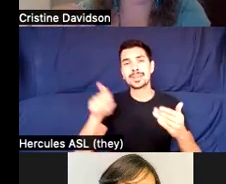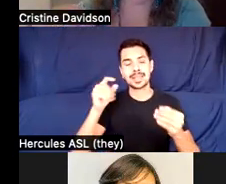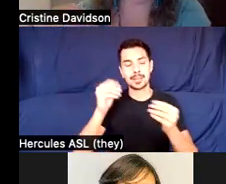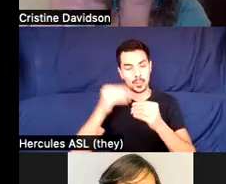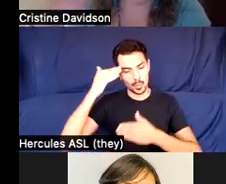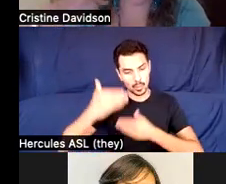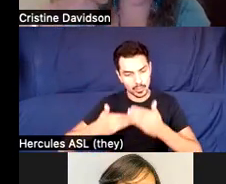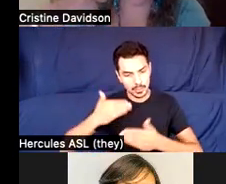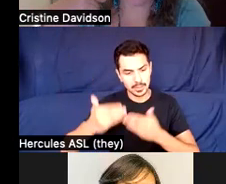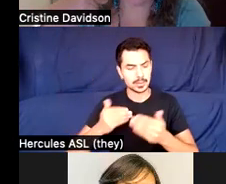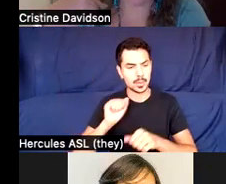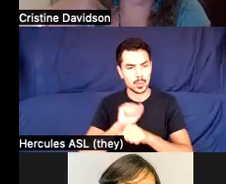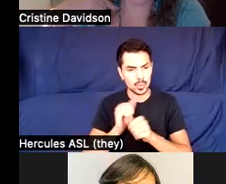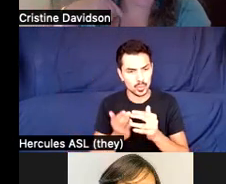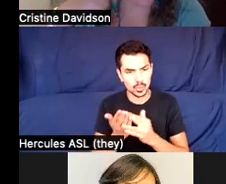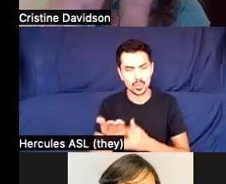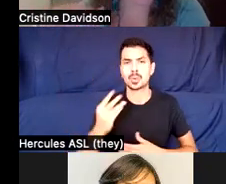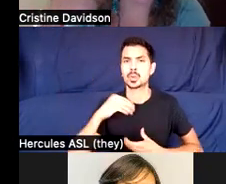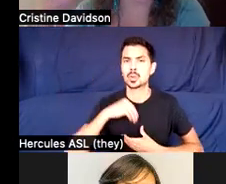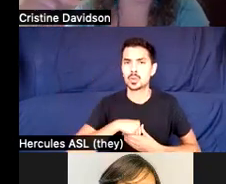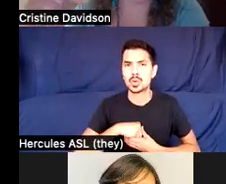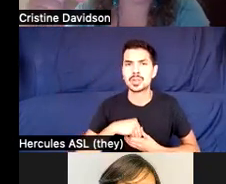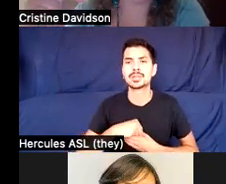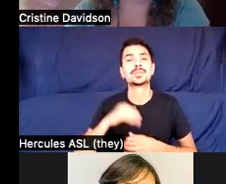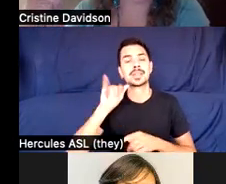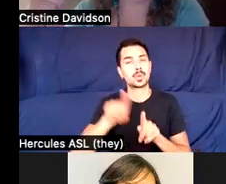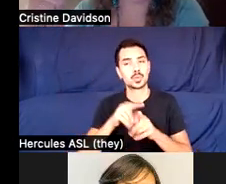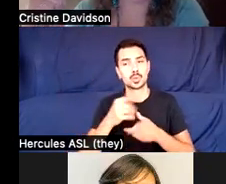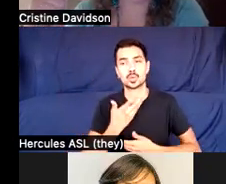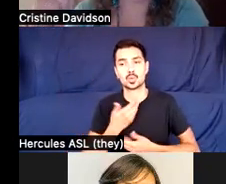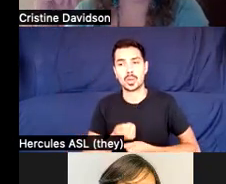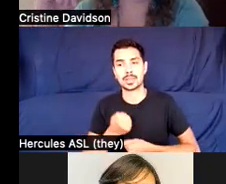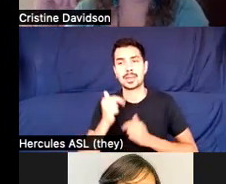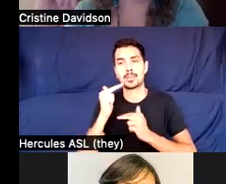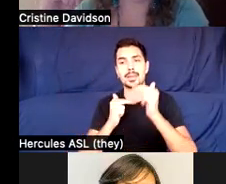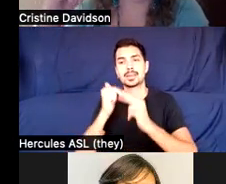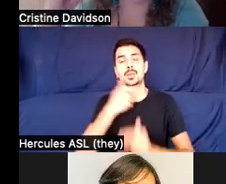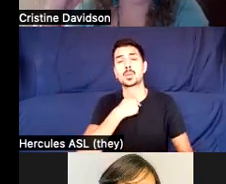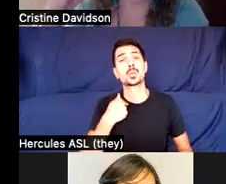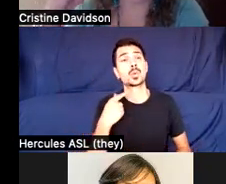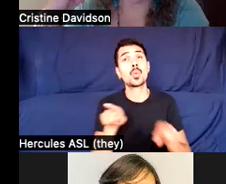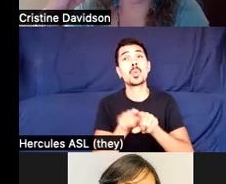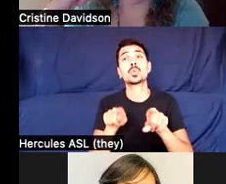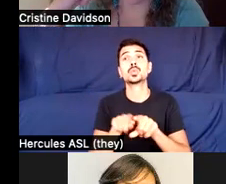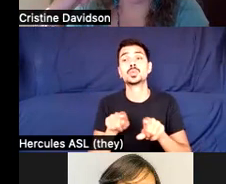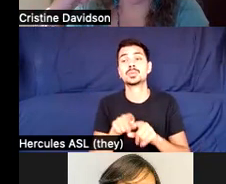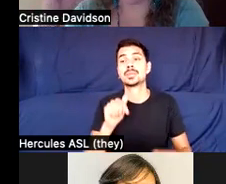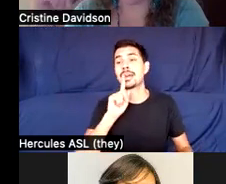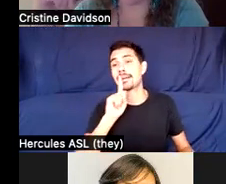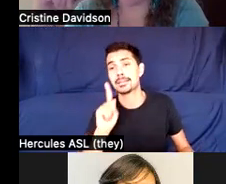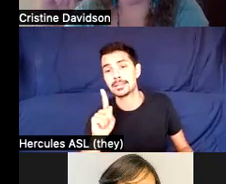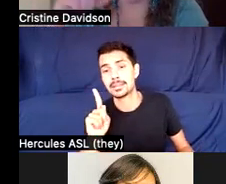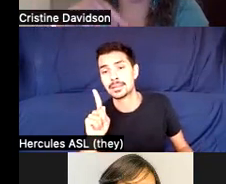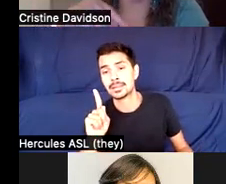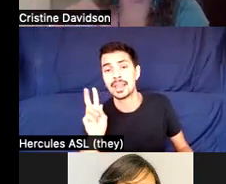it internally. And also it's a trust building. So we're also, as victims